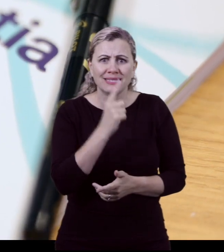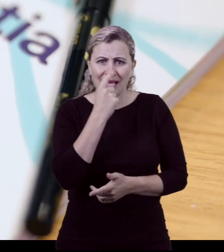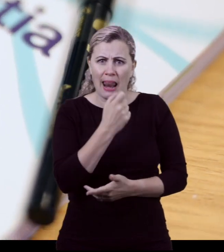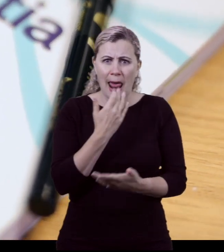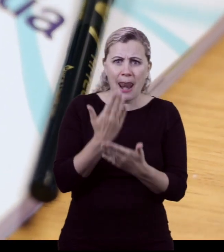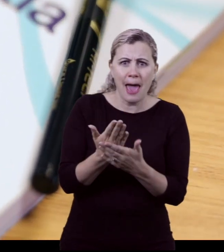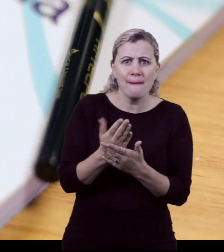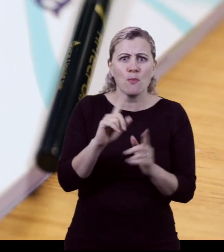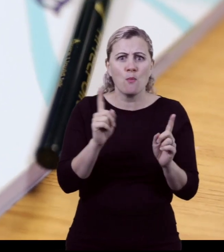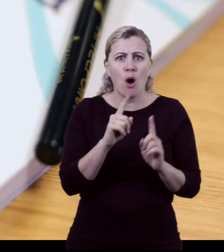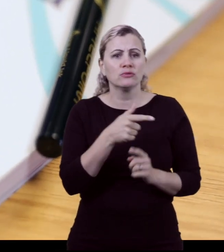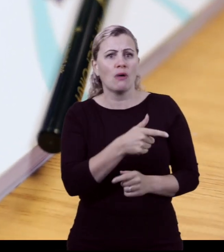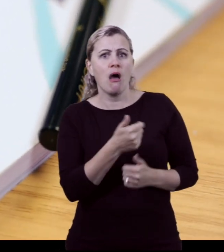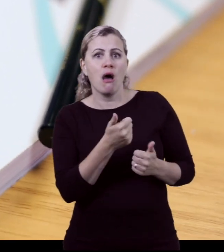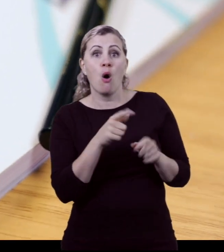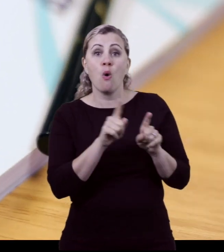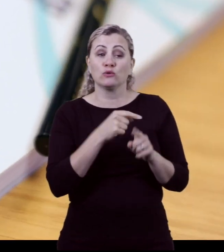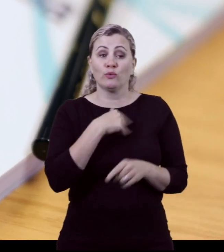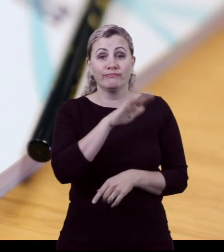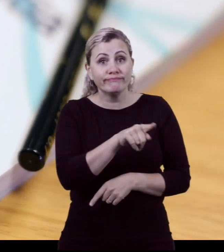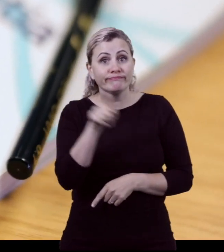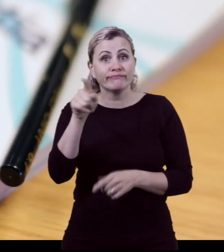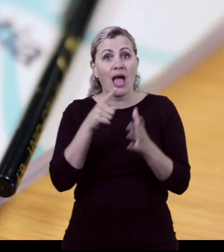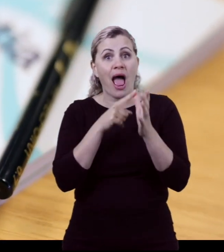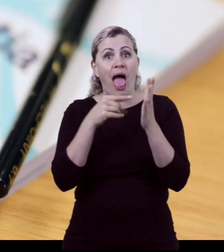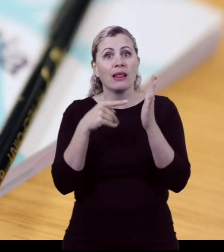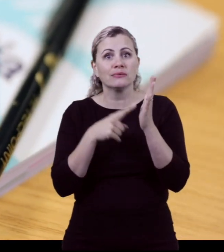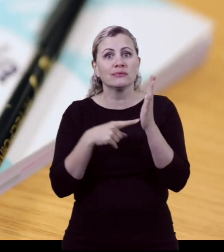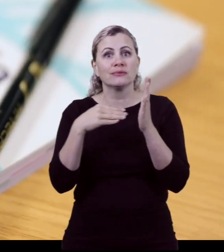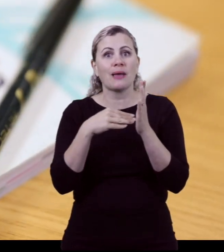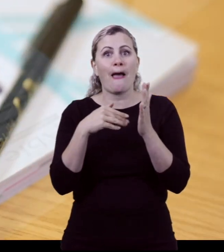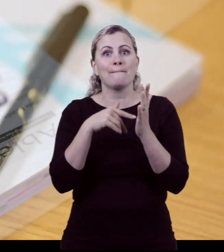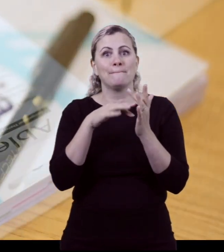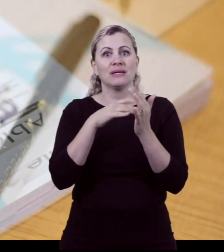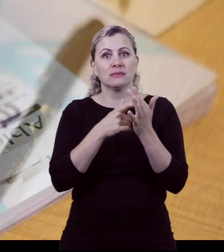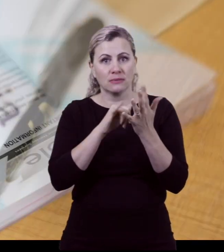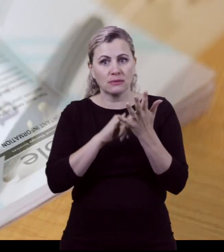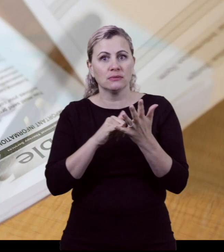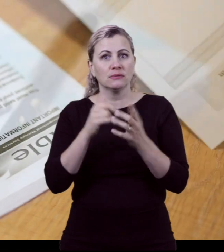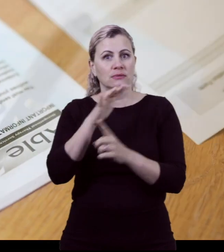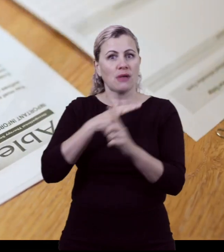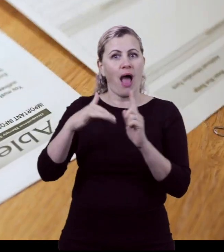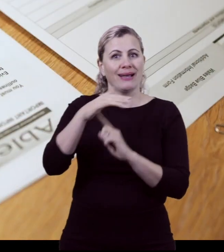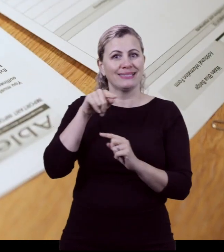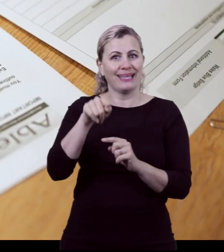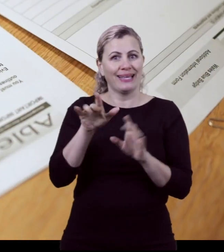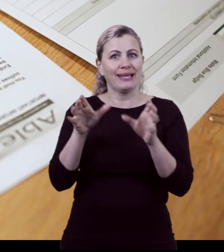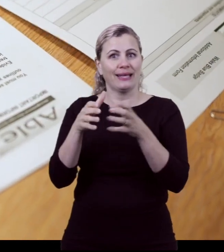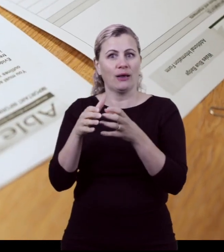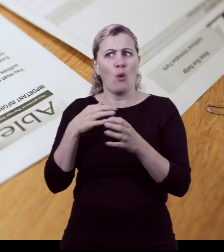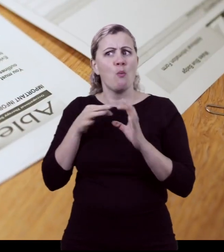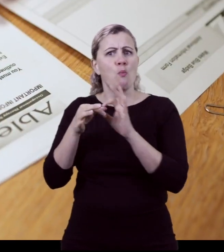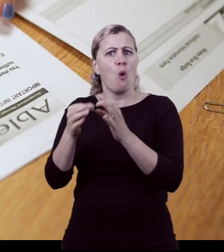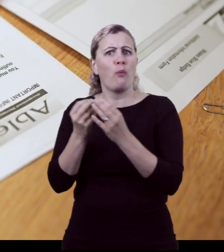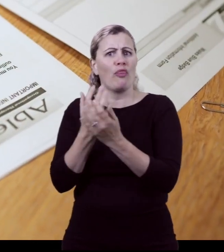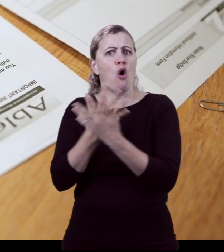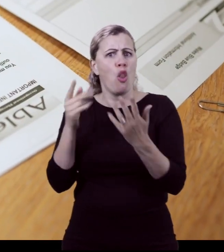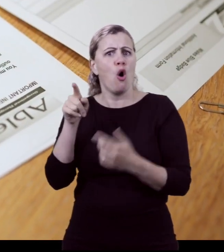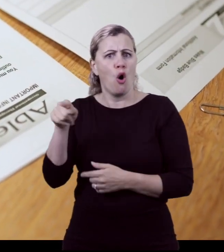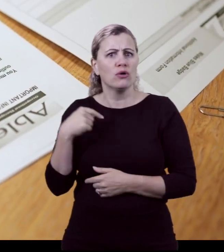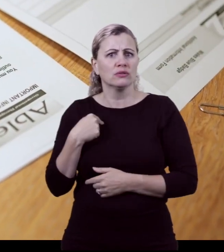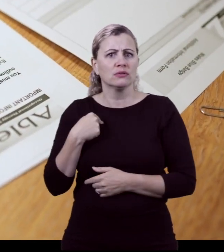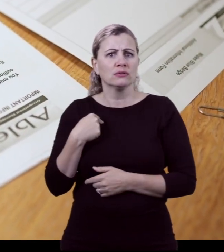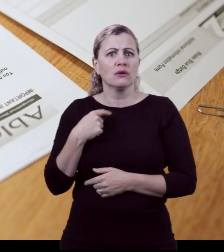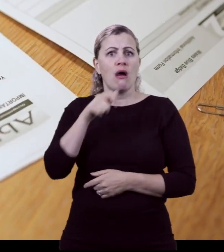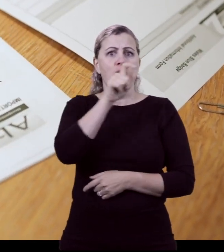signposted to the Alzheimer's Society. I do quite a lot of joint working with them. The client did show gratitude after the intervention, mainly focusing on